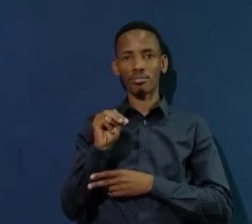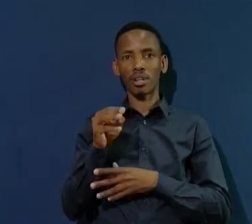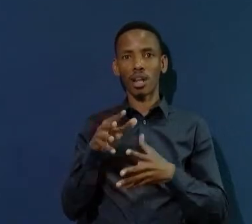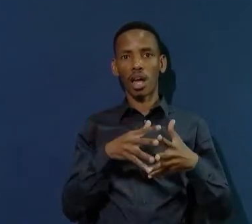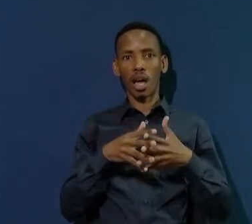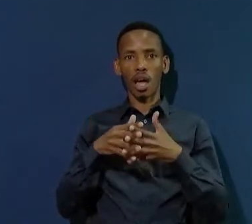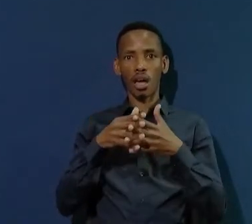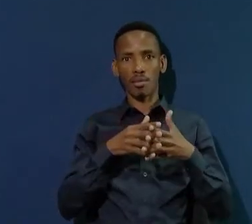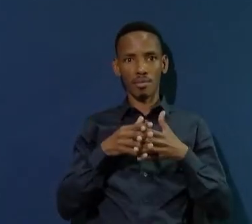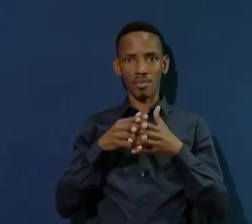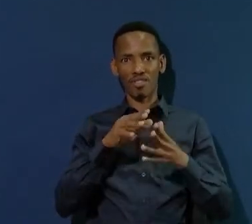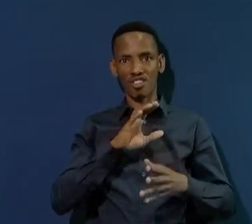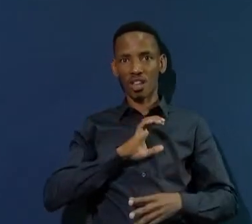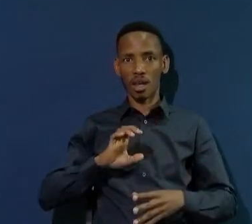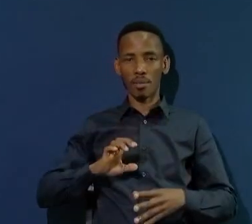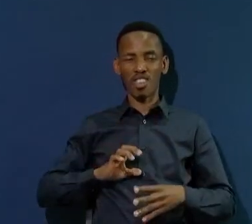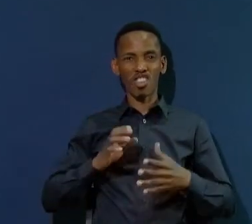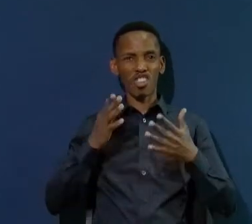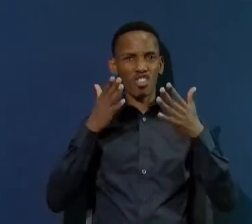Gaborone.